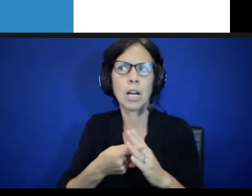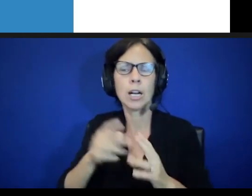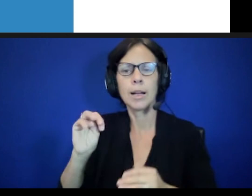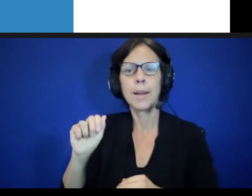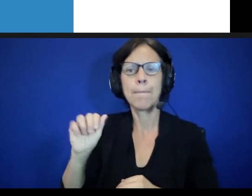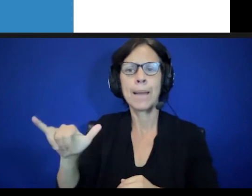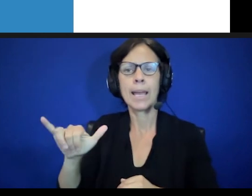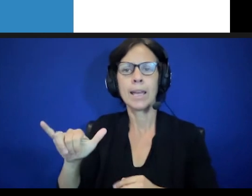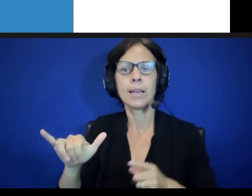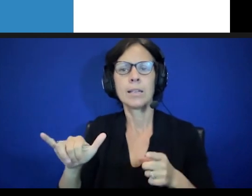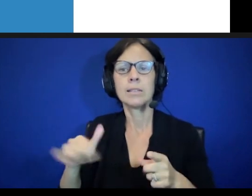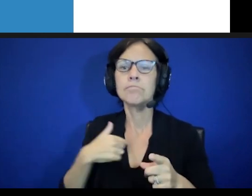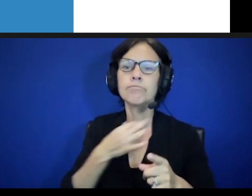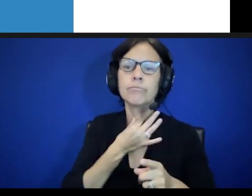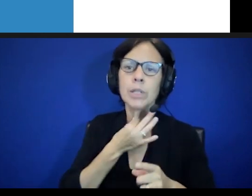are you